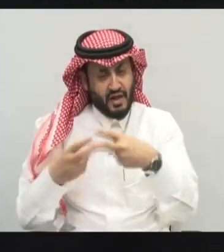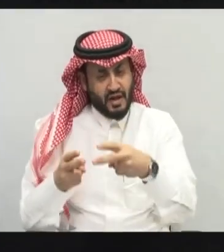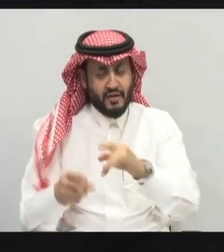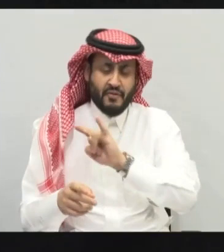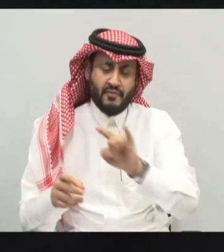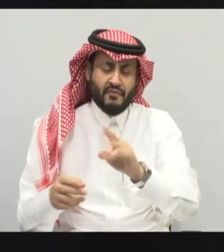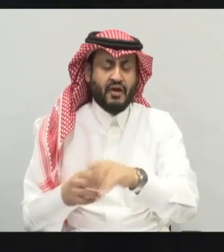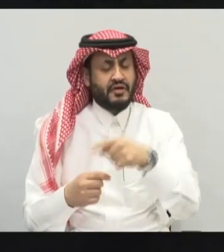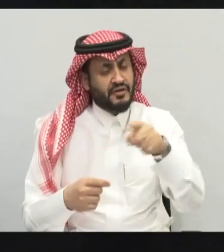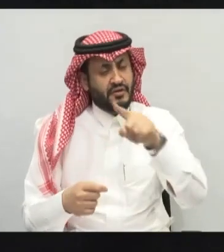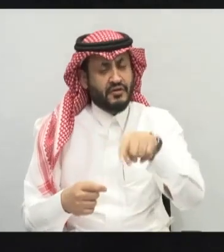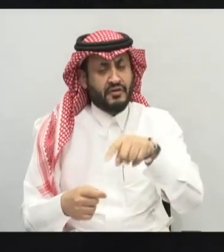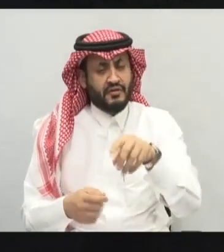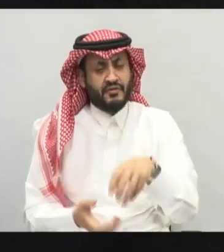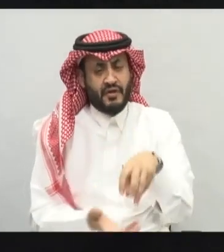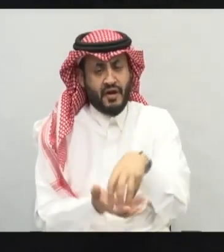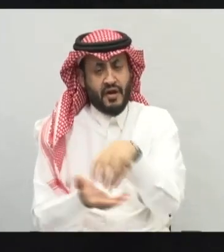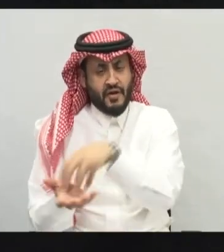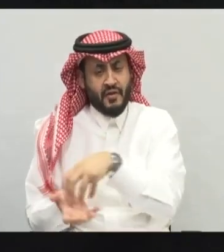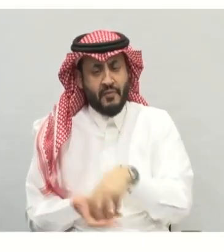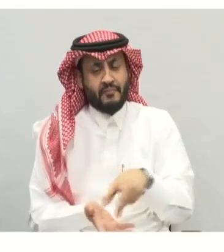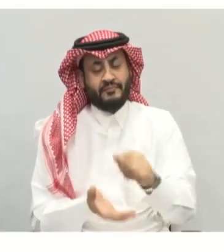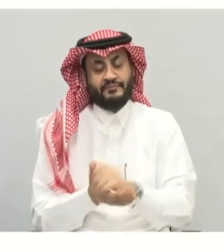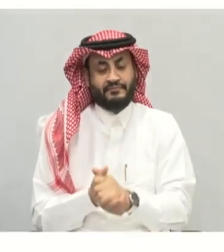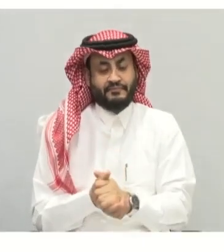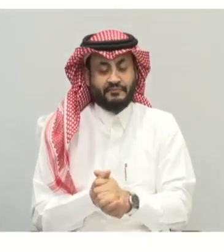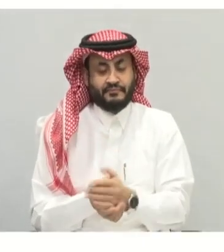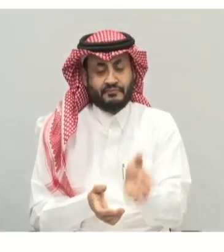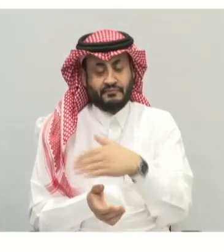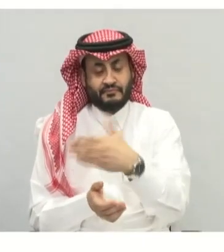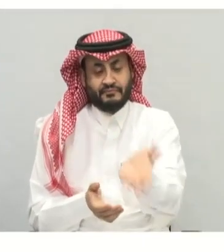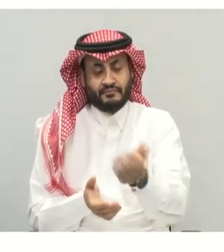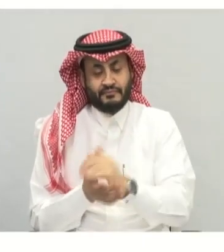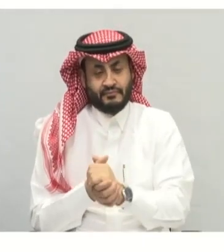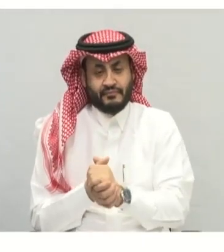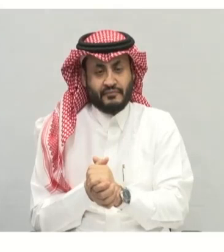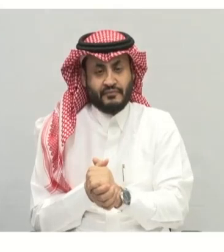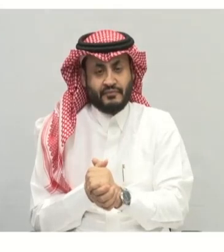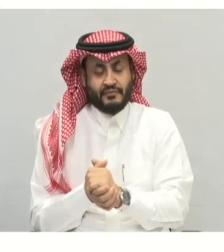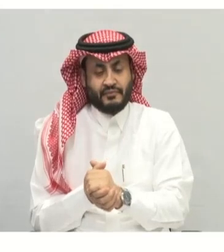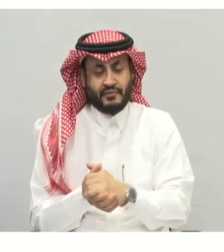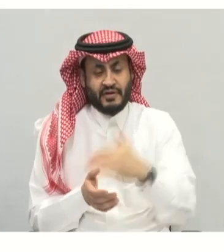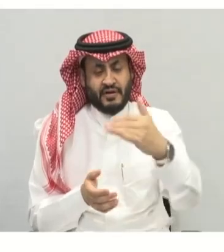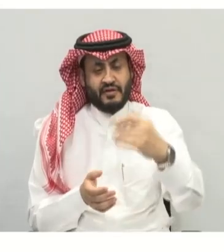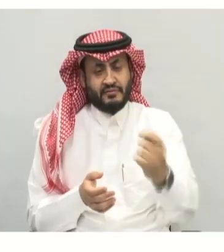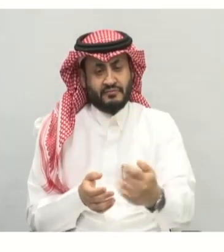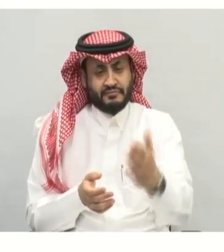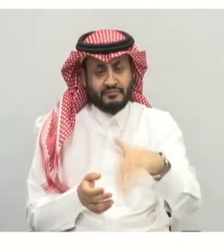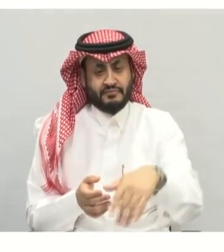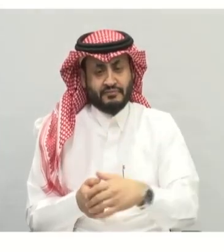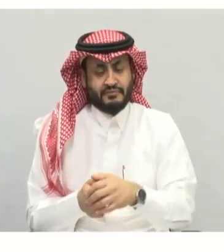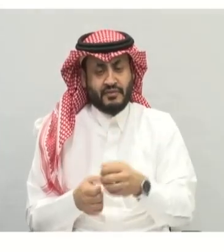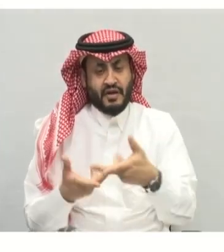right or wrong and your own country so here also the other examples that we have did